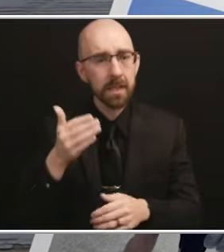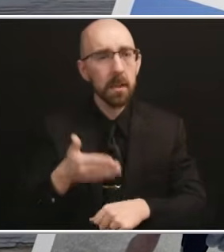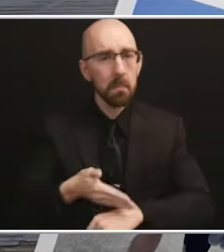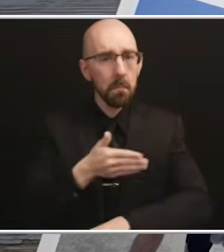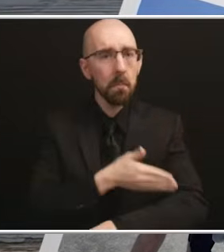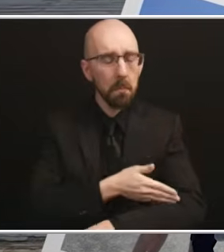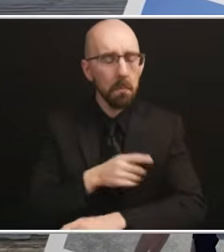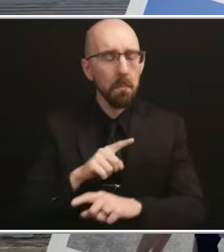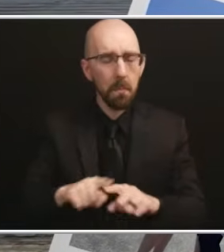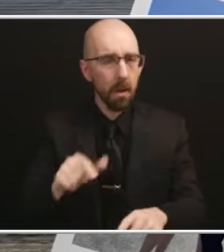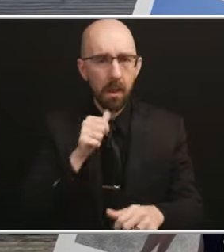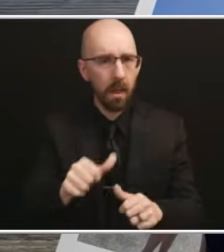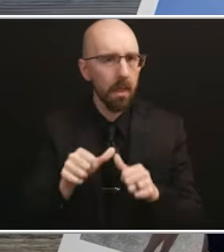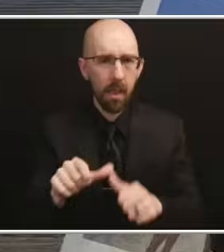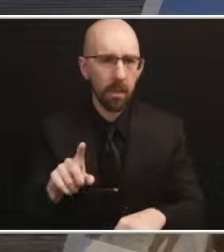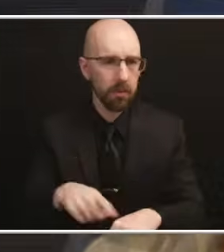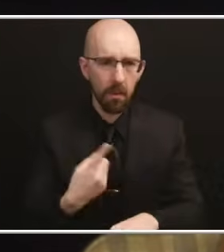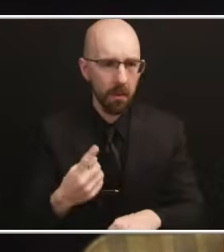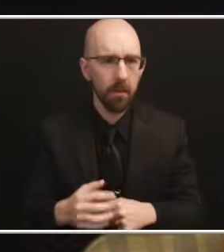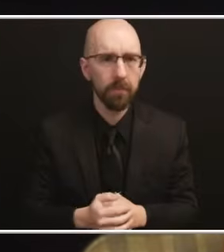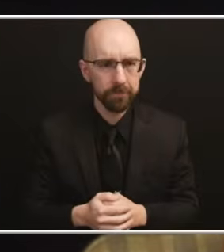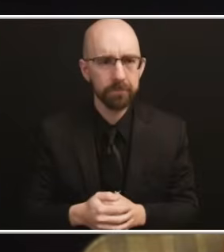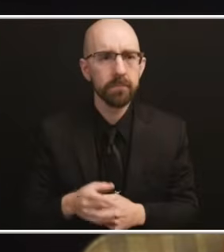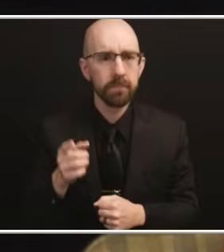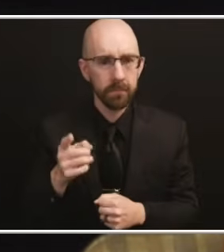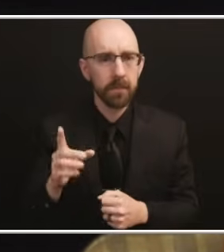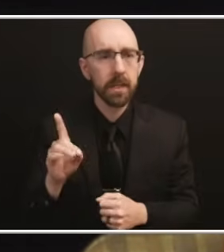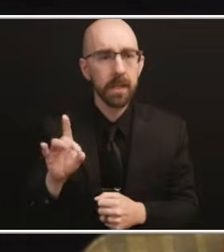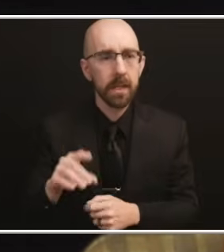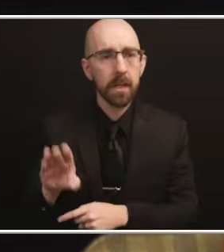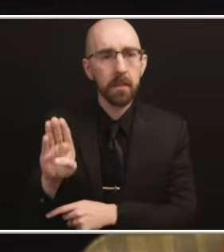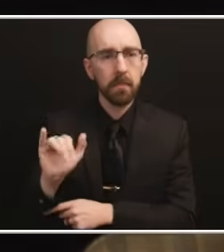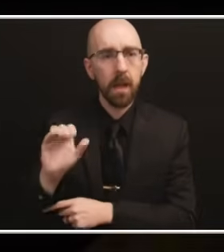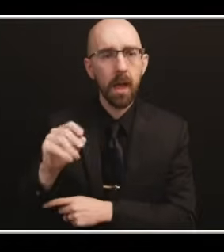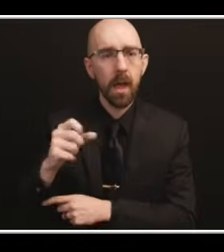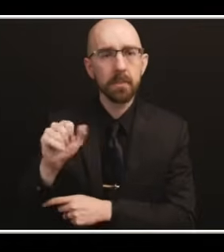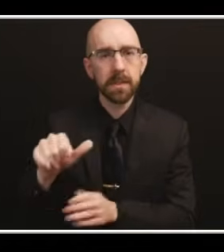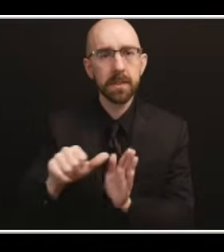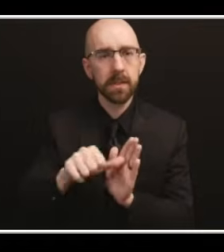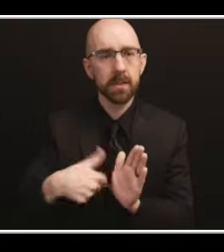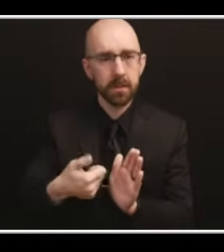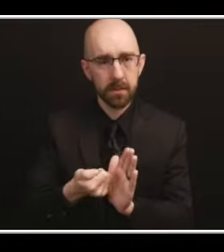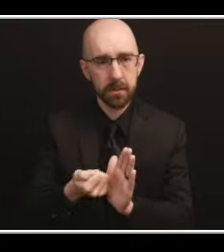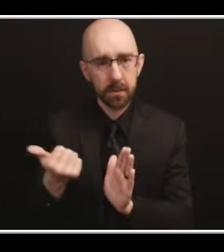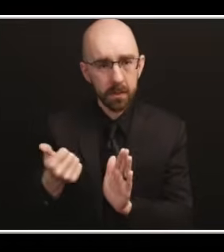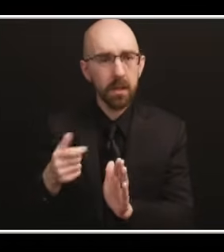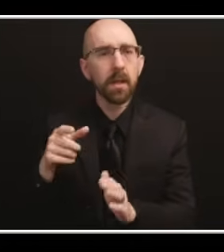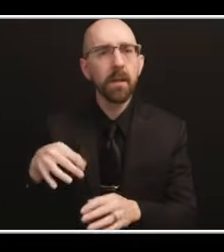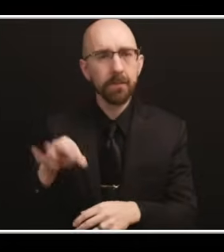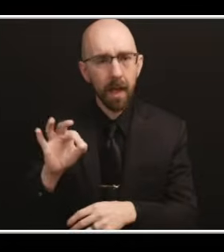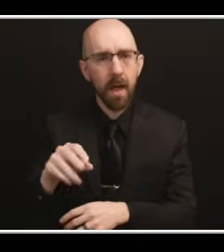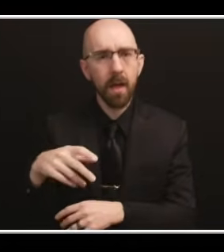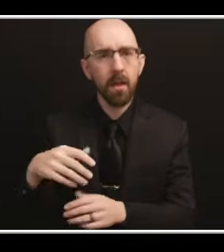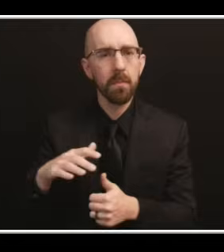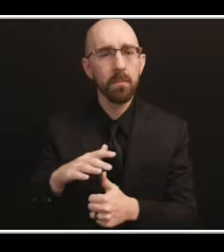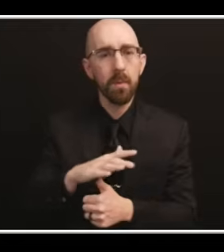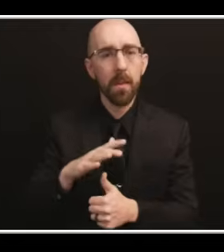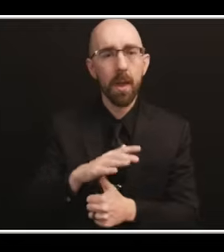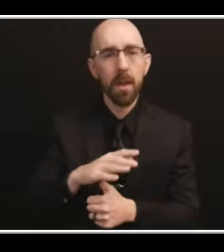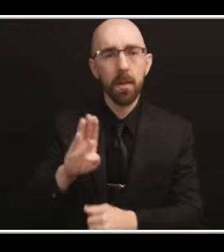didn't last. We did a liver biopsy and it confirmed primary biliary cholangitis. Primary